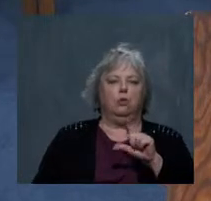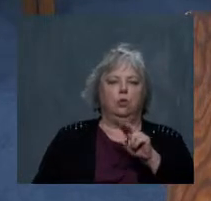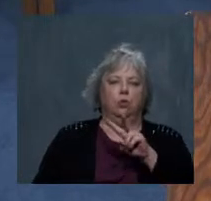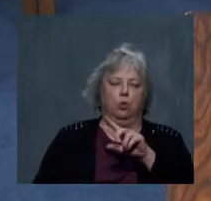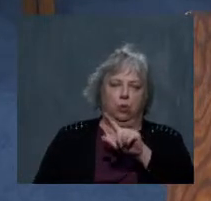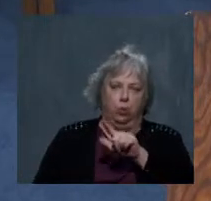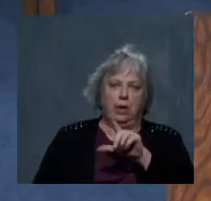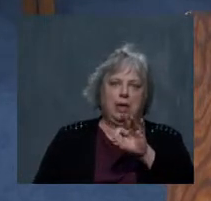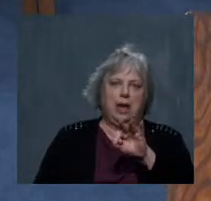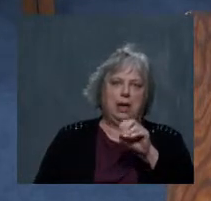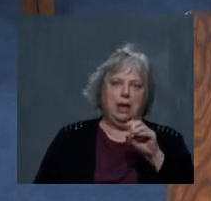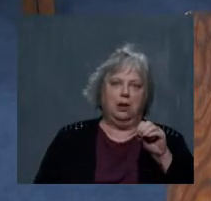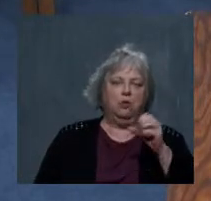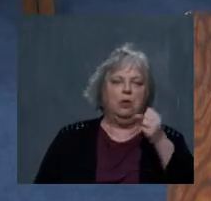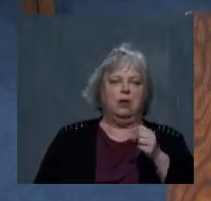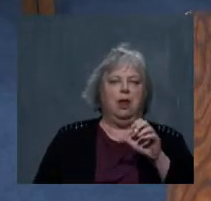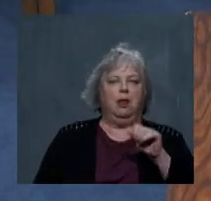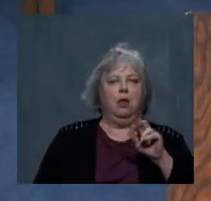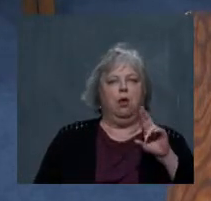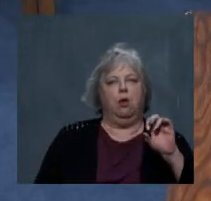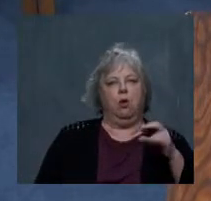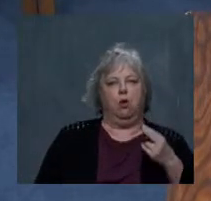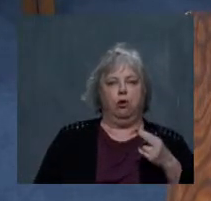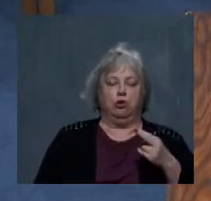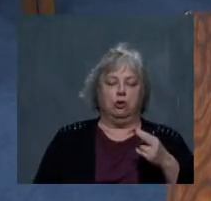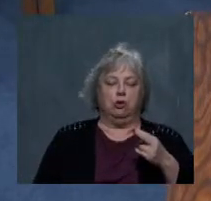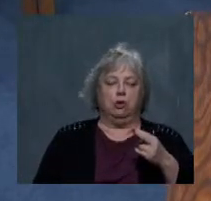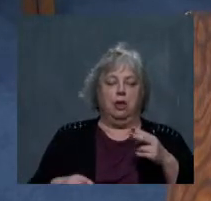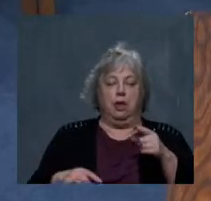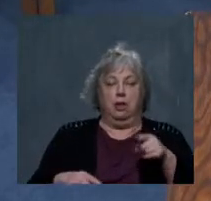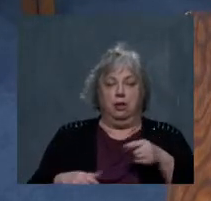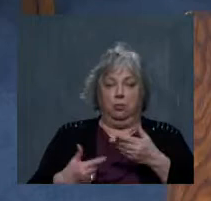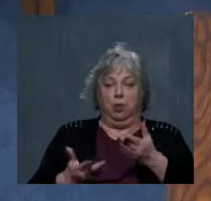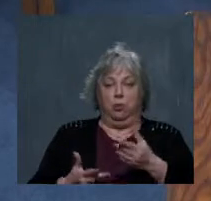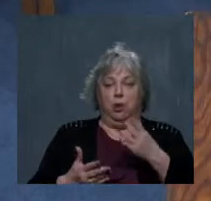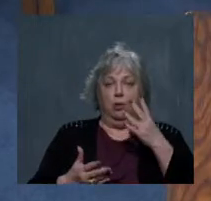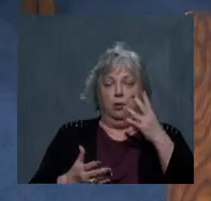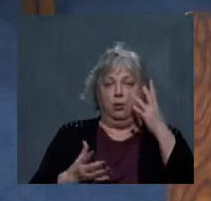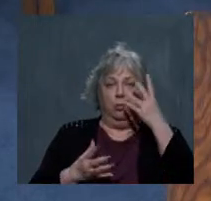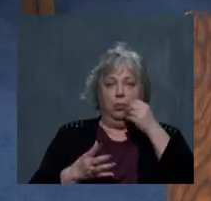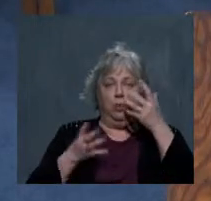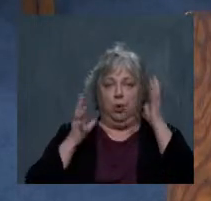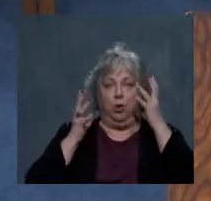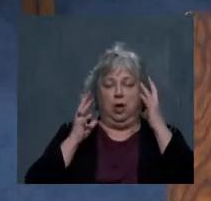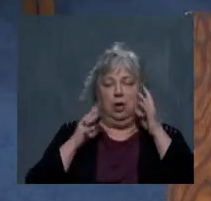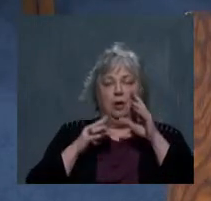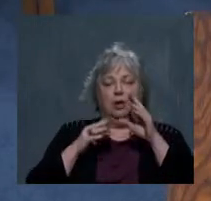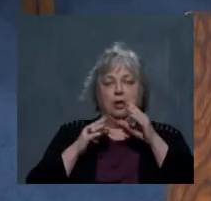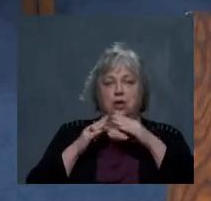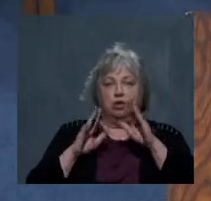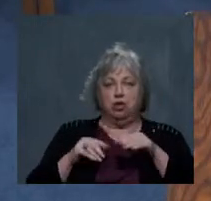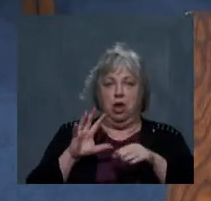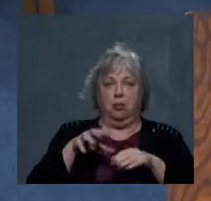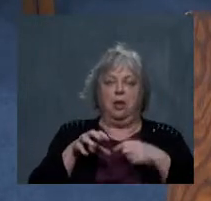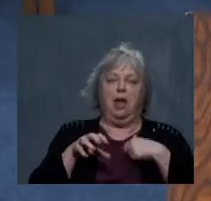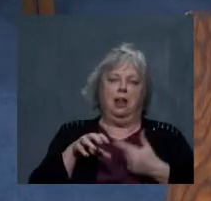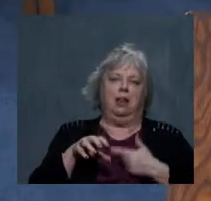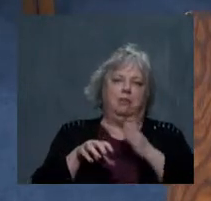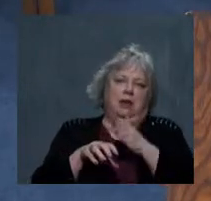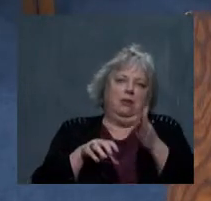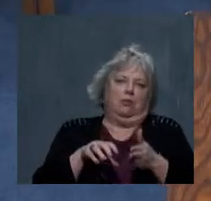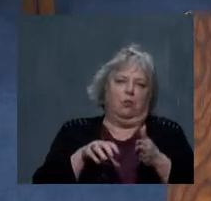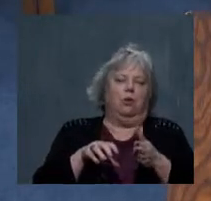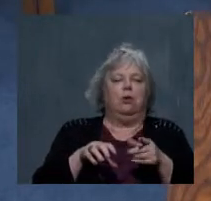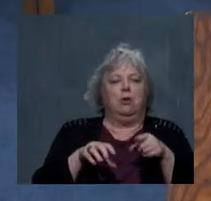2900 South Arch. I live next door to the proposed beauty shop. I am in